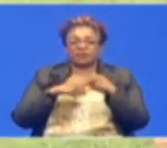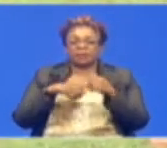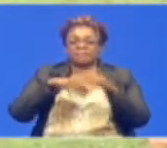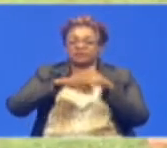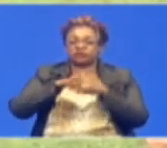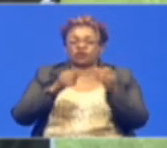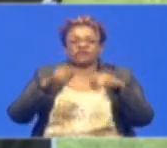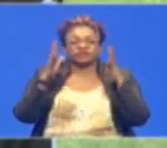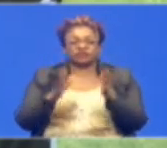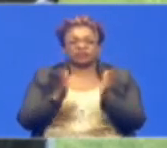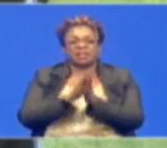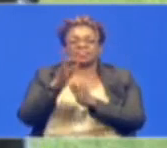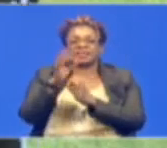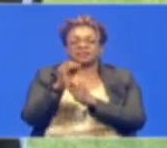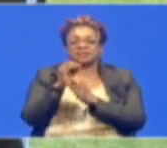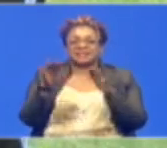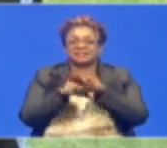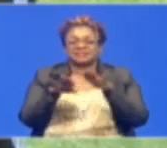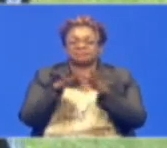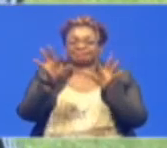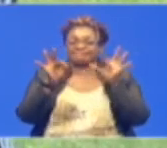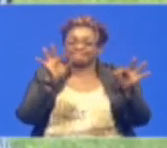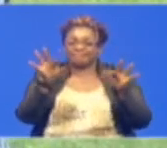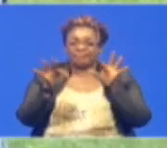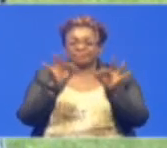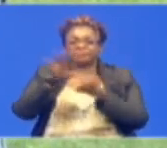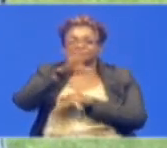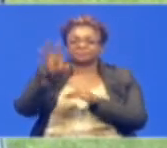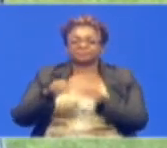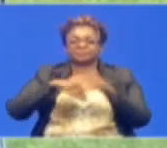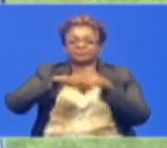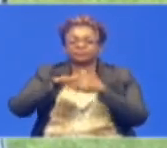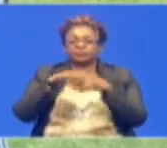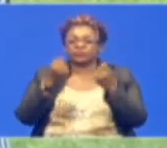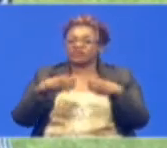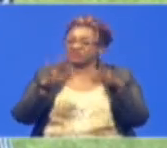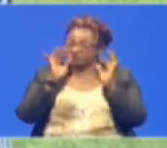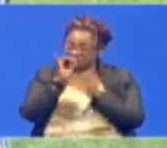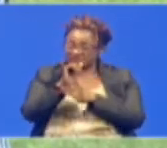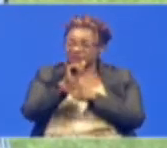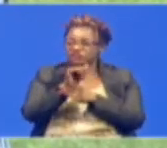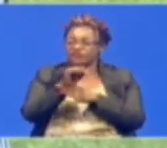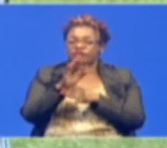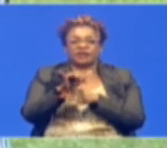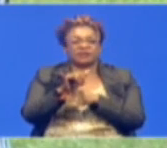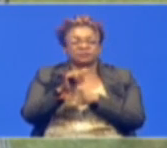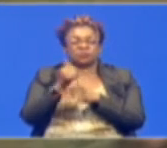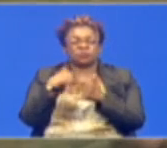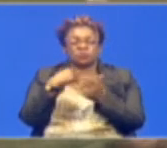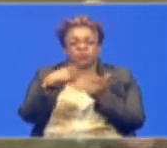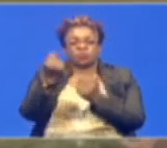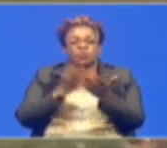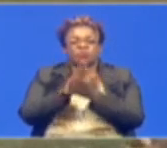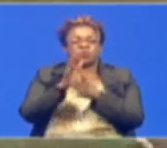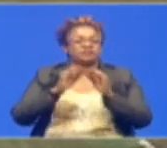and 30 assistants selected by the Confederation of African Football to officiate at the Continental Showpiece were taken through two